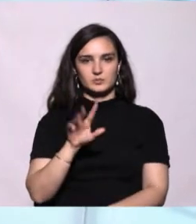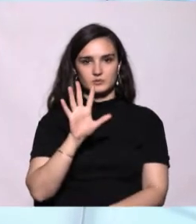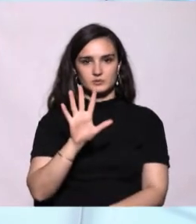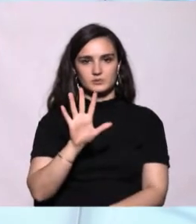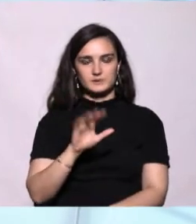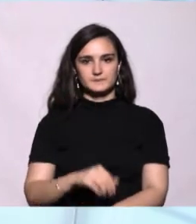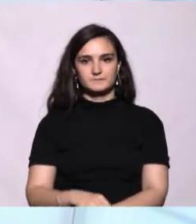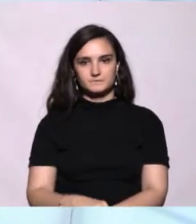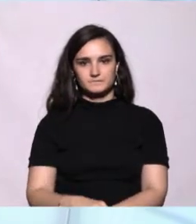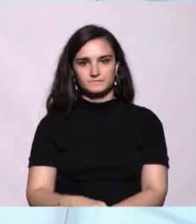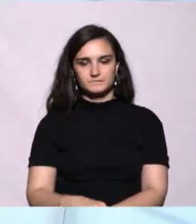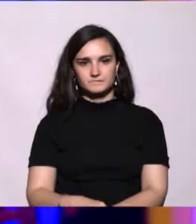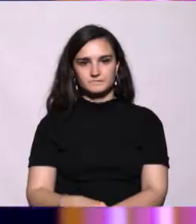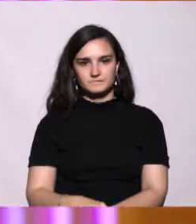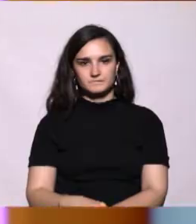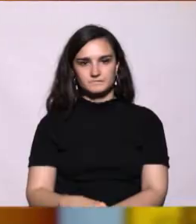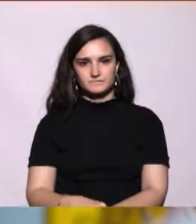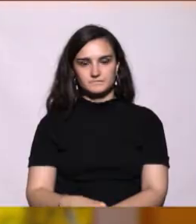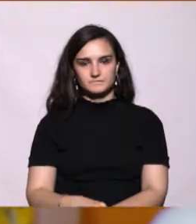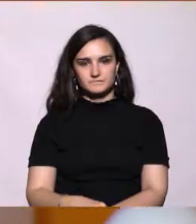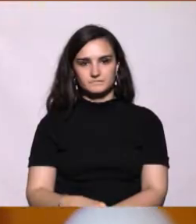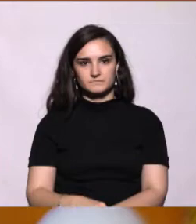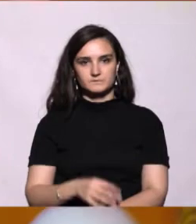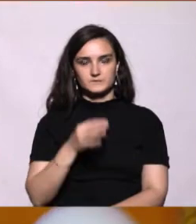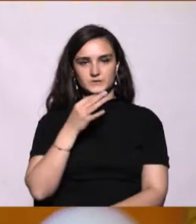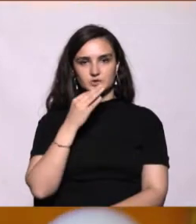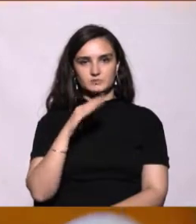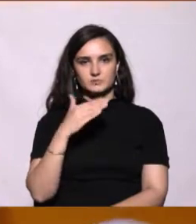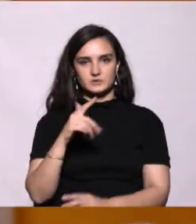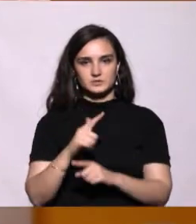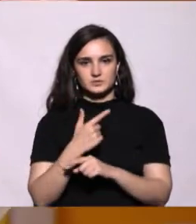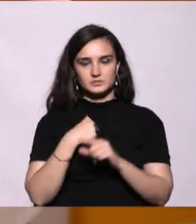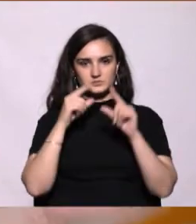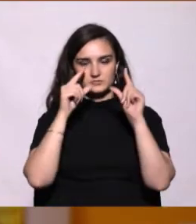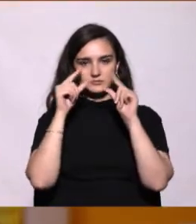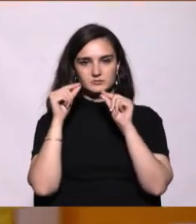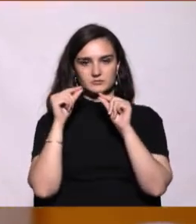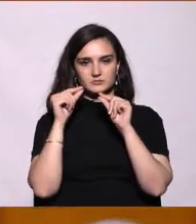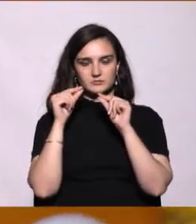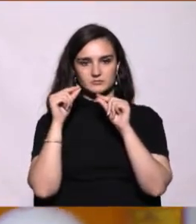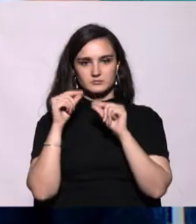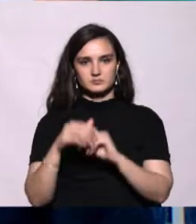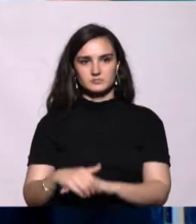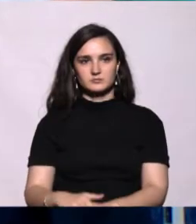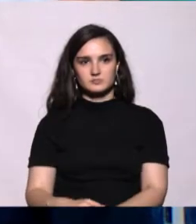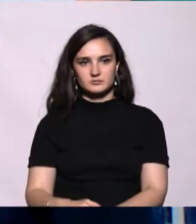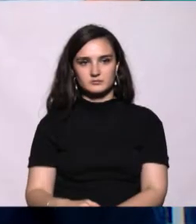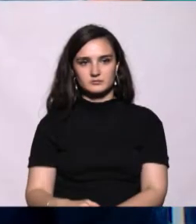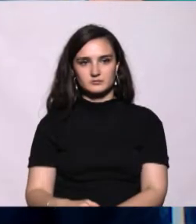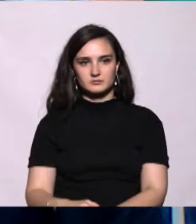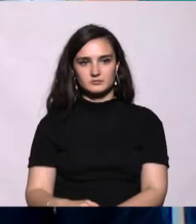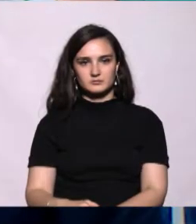five. Next one. Again, I close my eyes and I